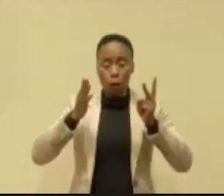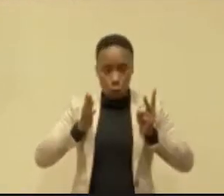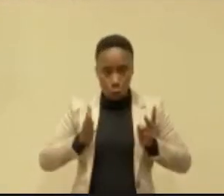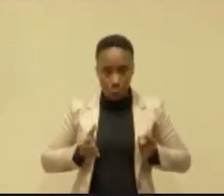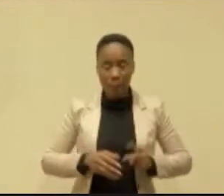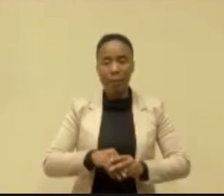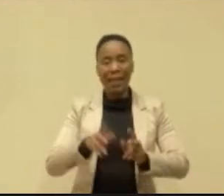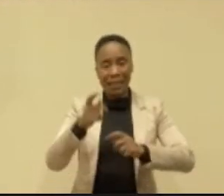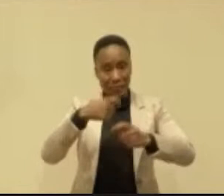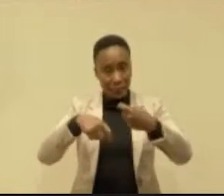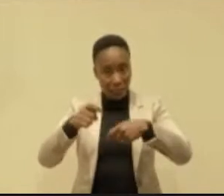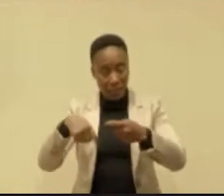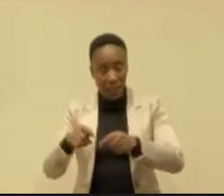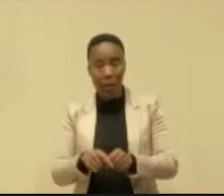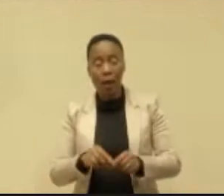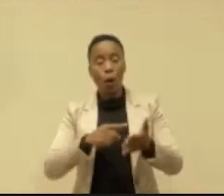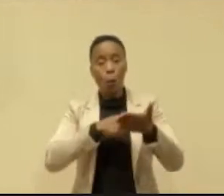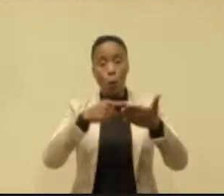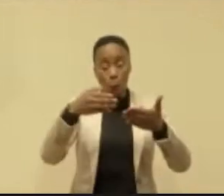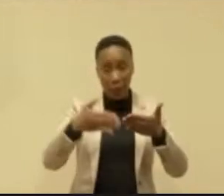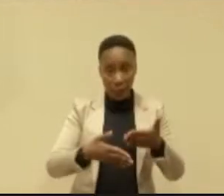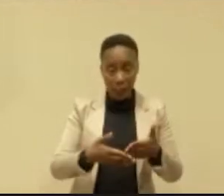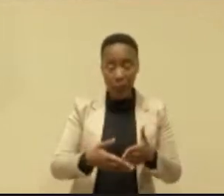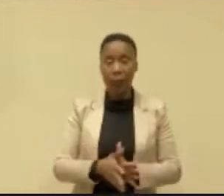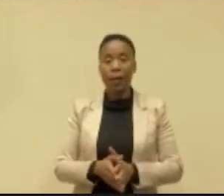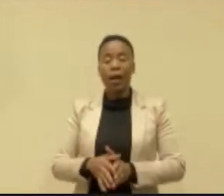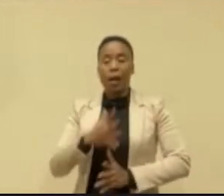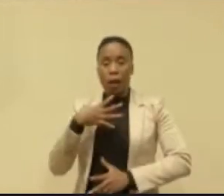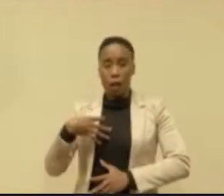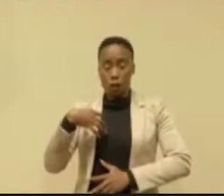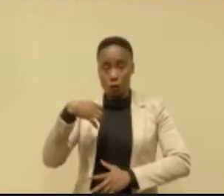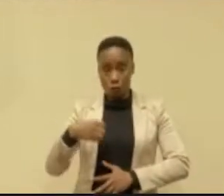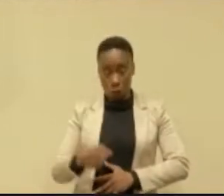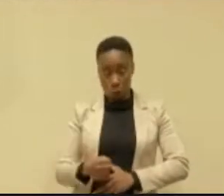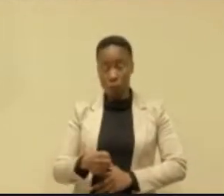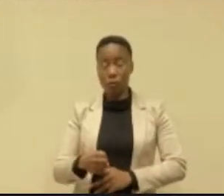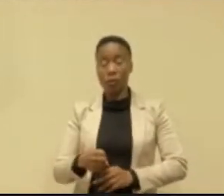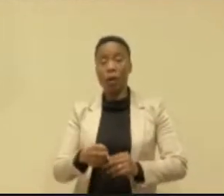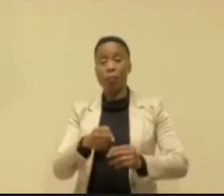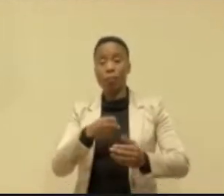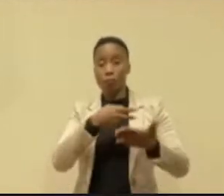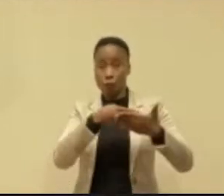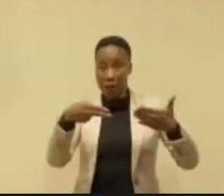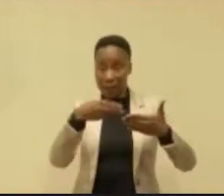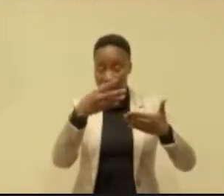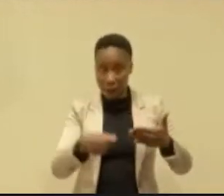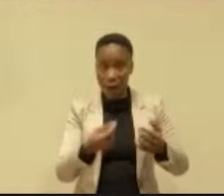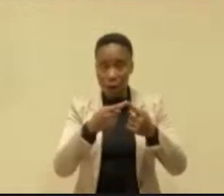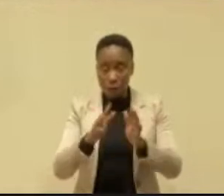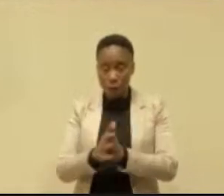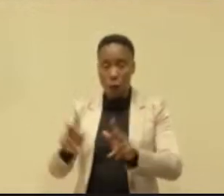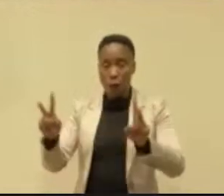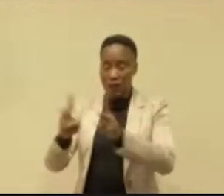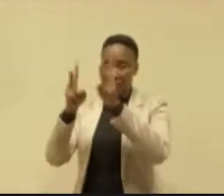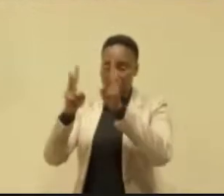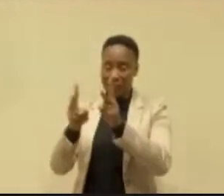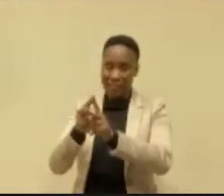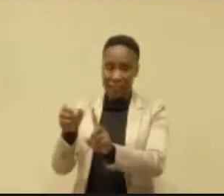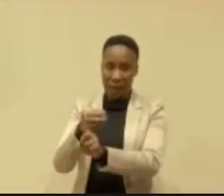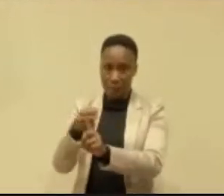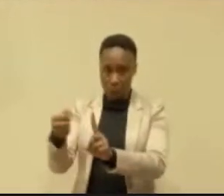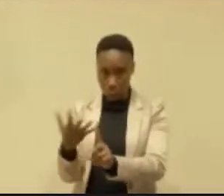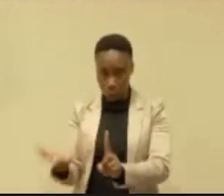of everyday heroes friend for awareness raising on victimization abuse and then we have